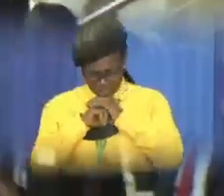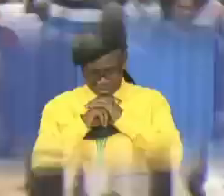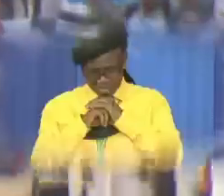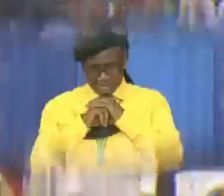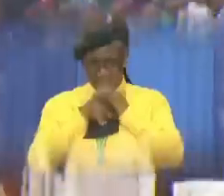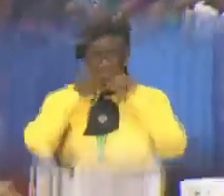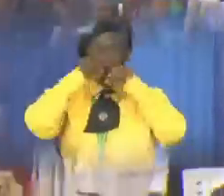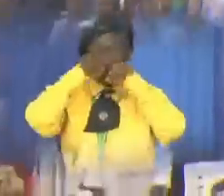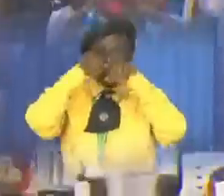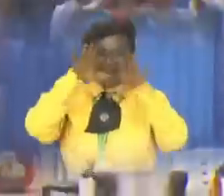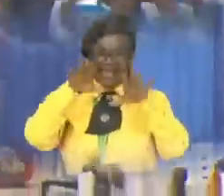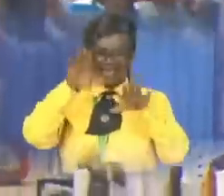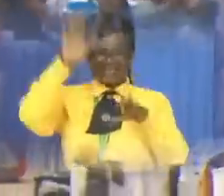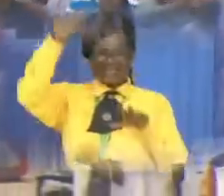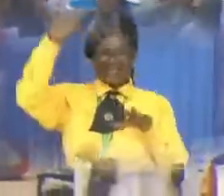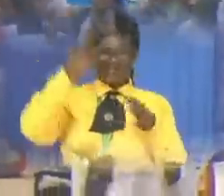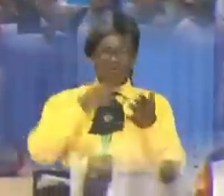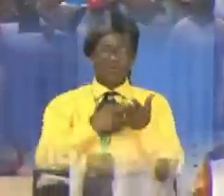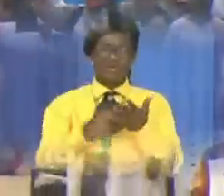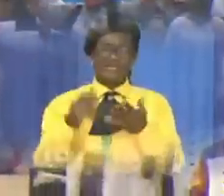Bless his holy name.